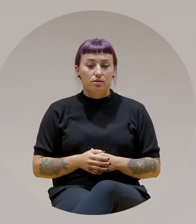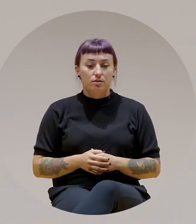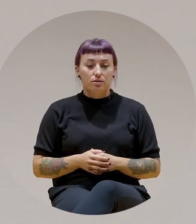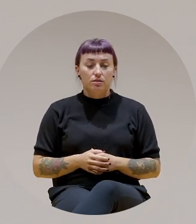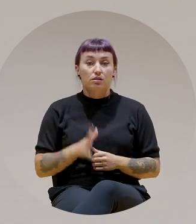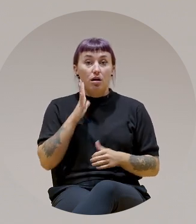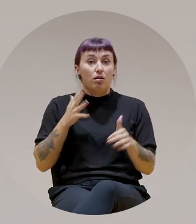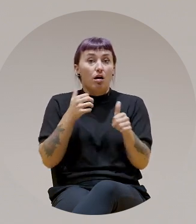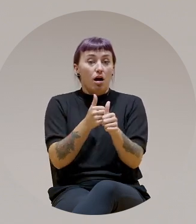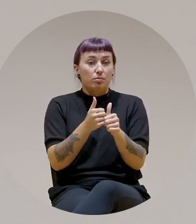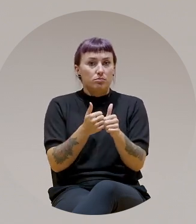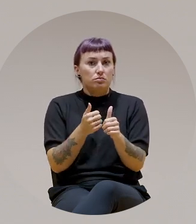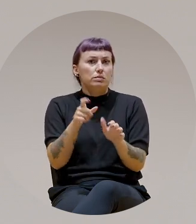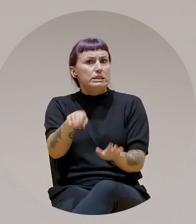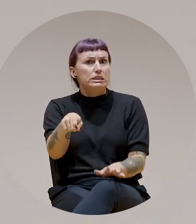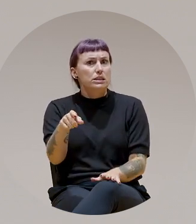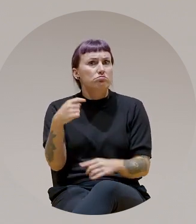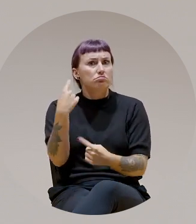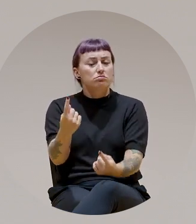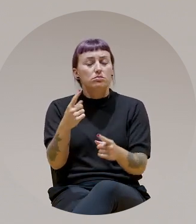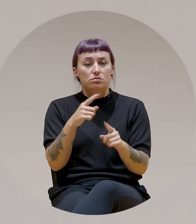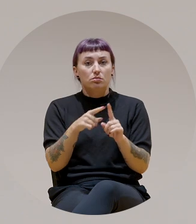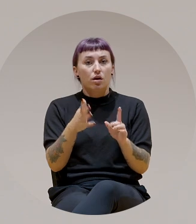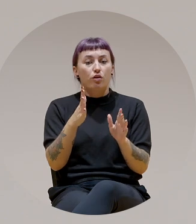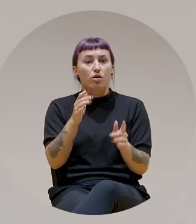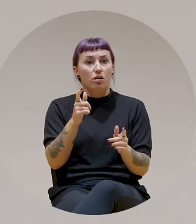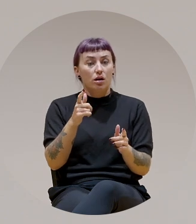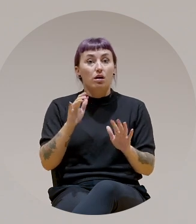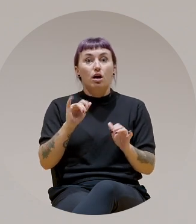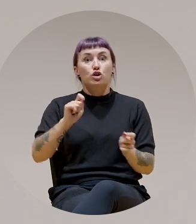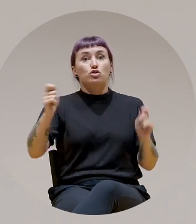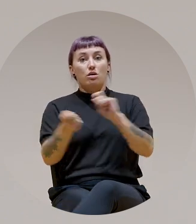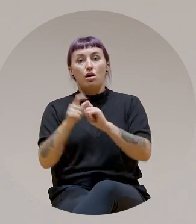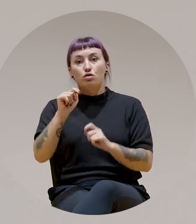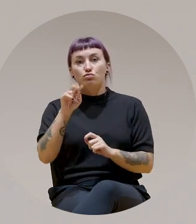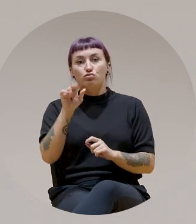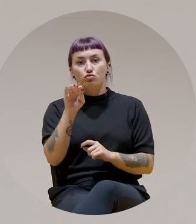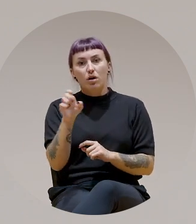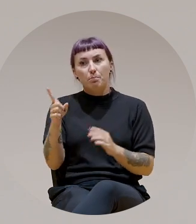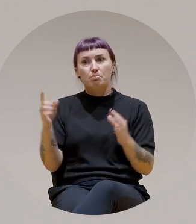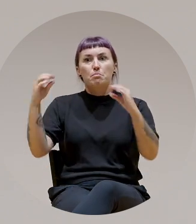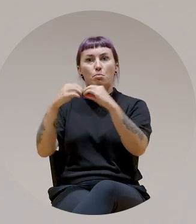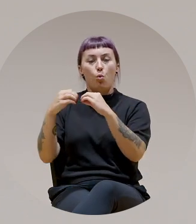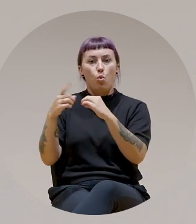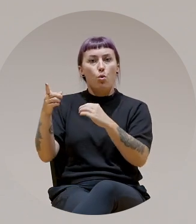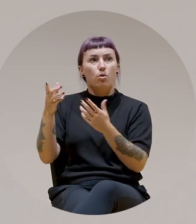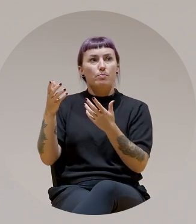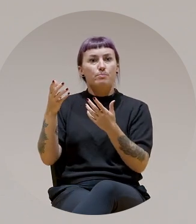the updates are much needed, but they're a big adjustment. So they give tribes more